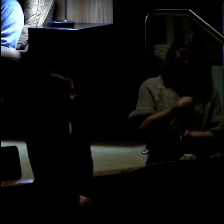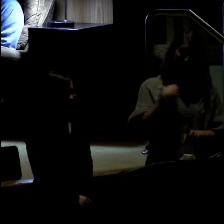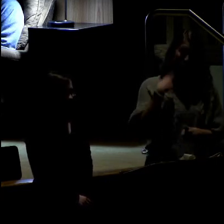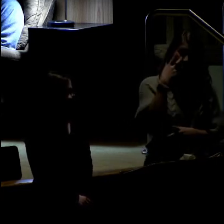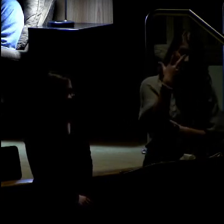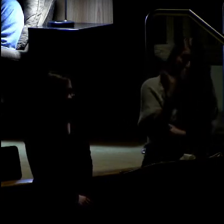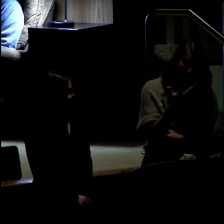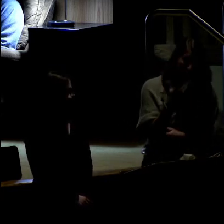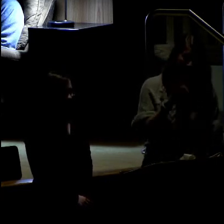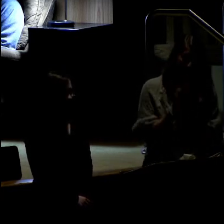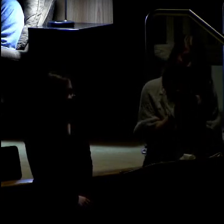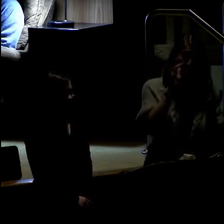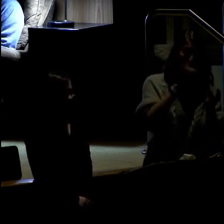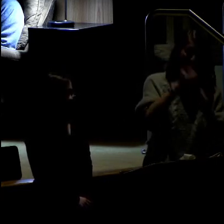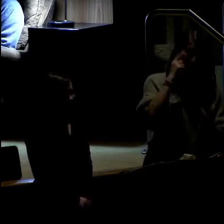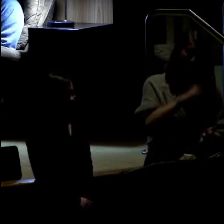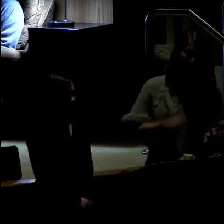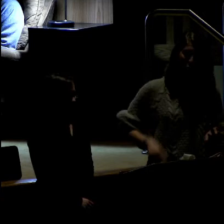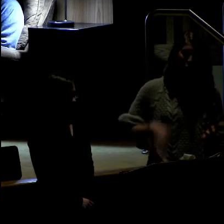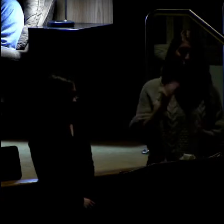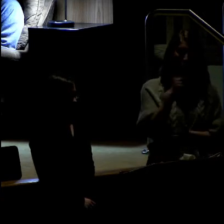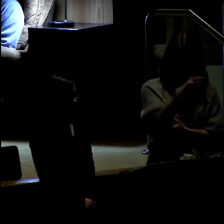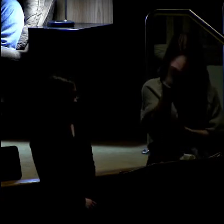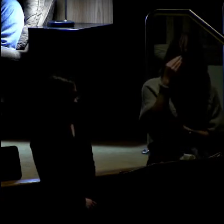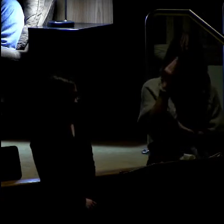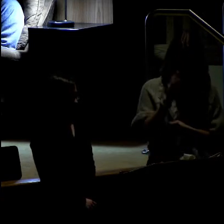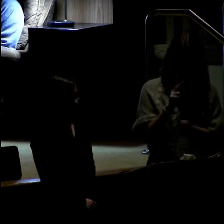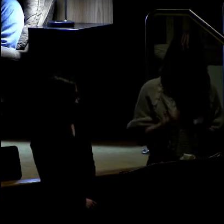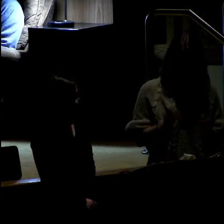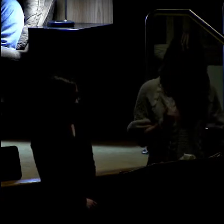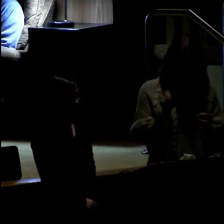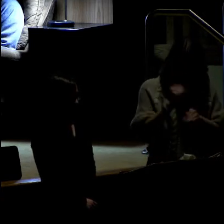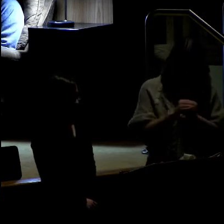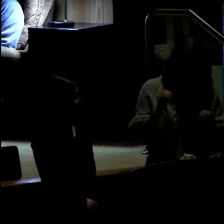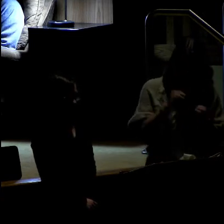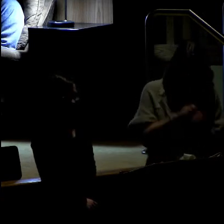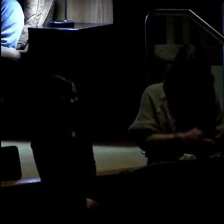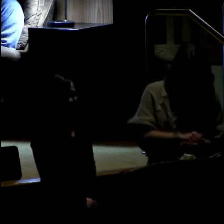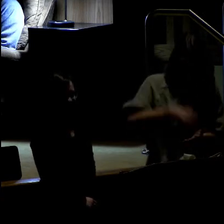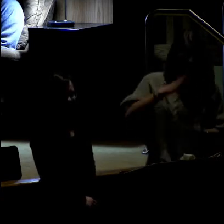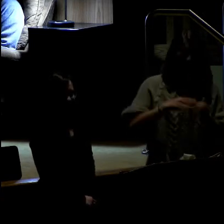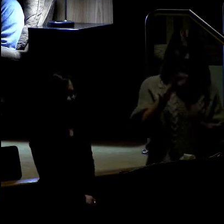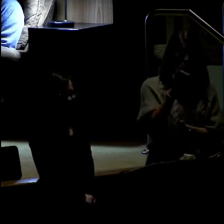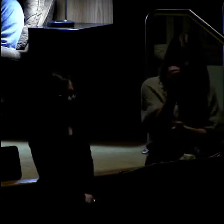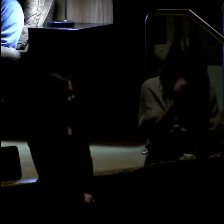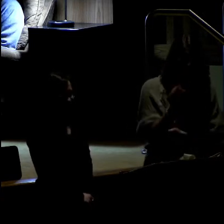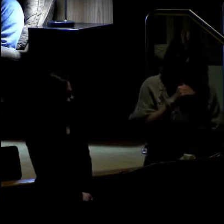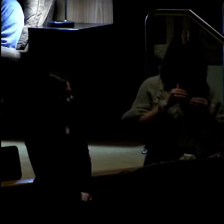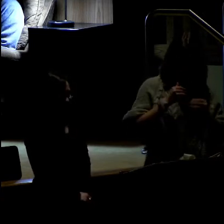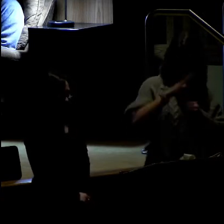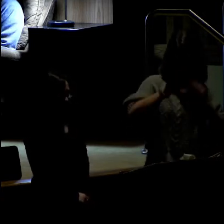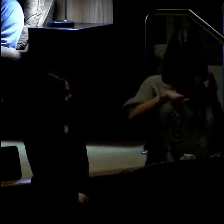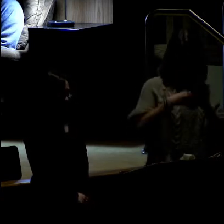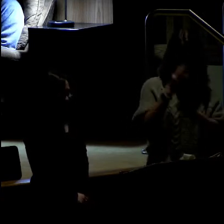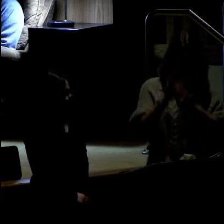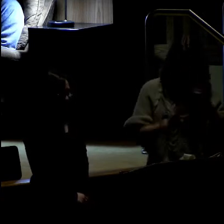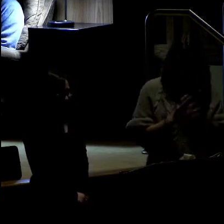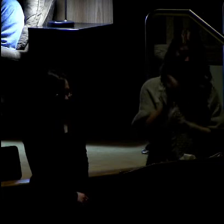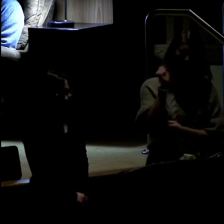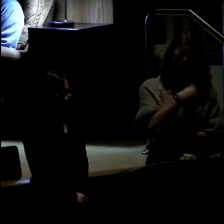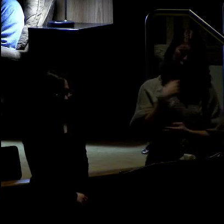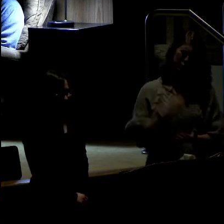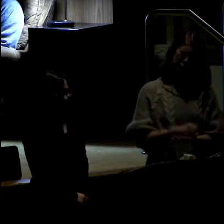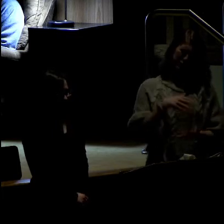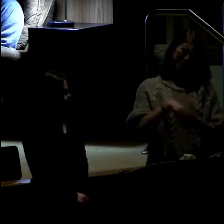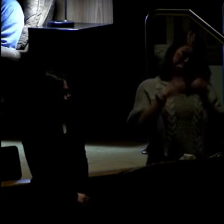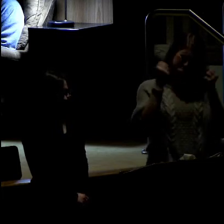three families reach for the Lord. And did you know the average person seated here tonight is wealthier than 90% of the rest of the world? Yes, we're rich in a